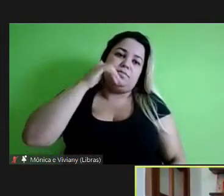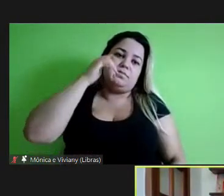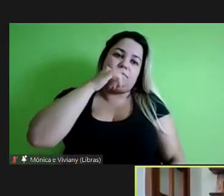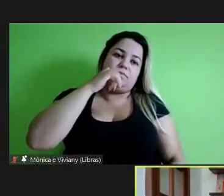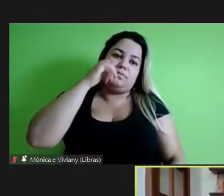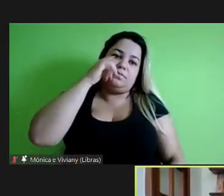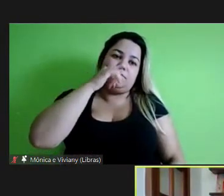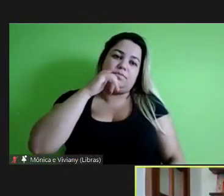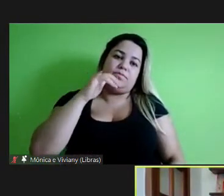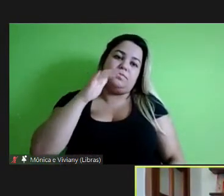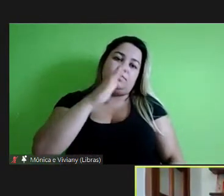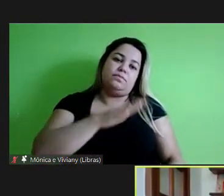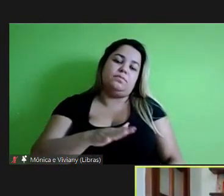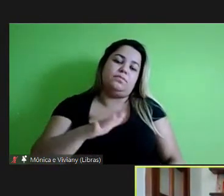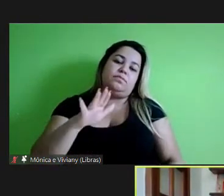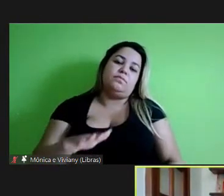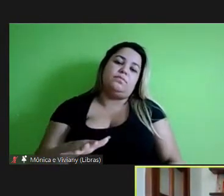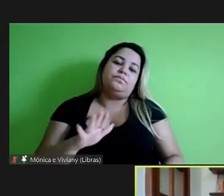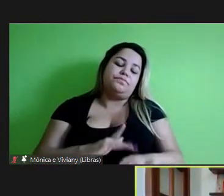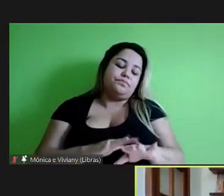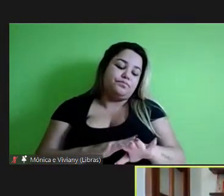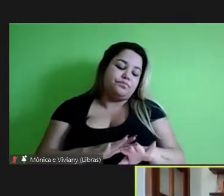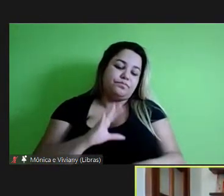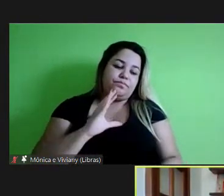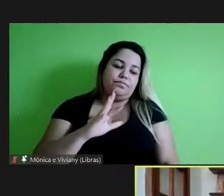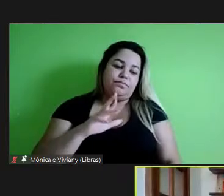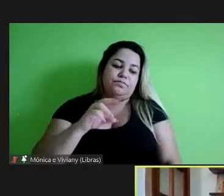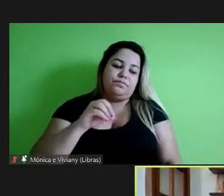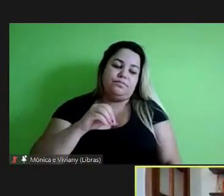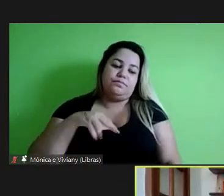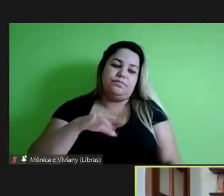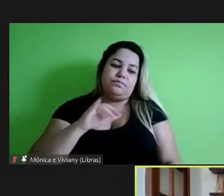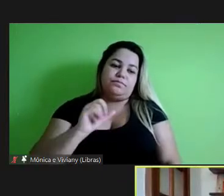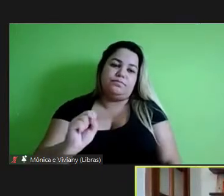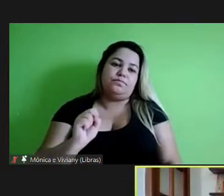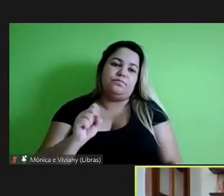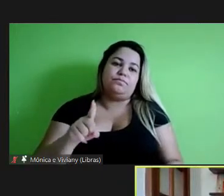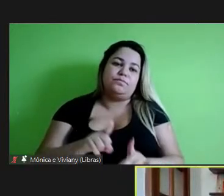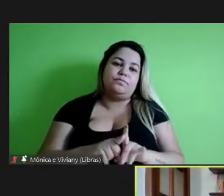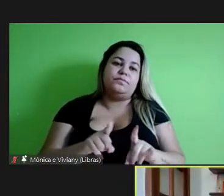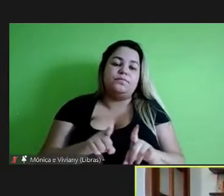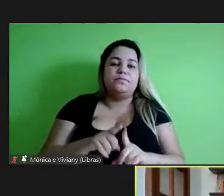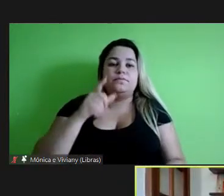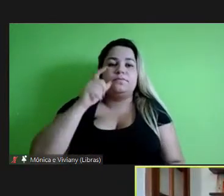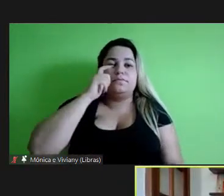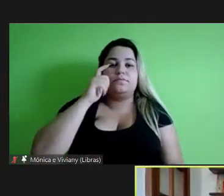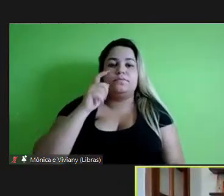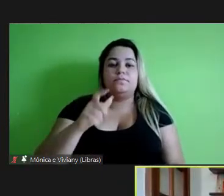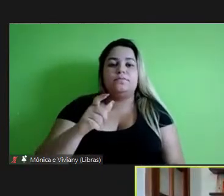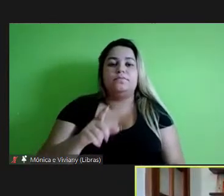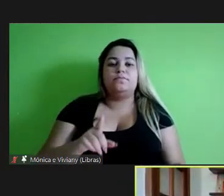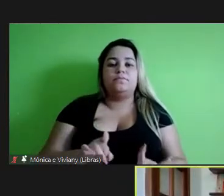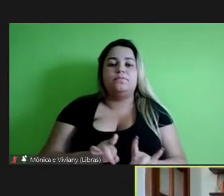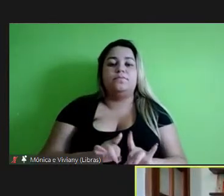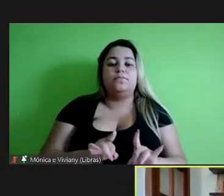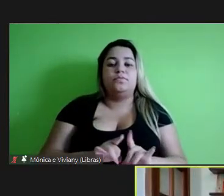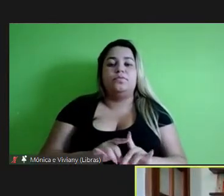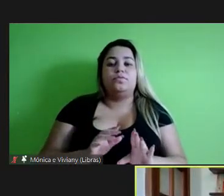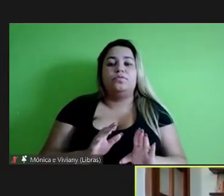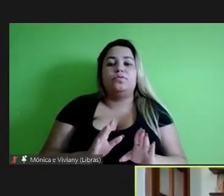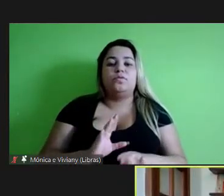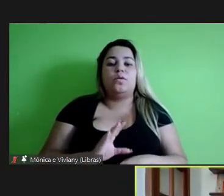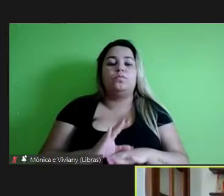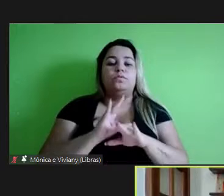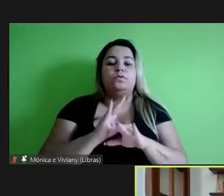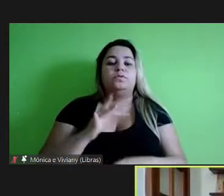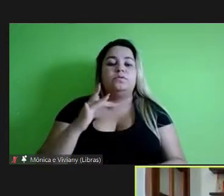for the health of the woman and children, for chronic diseases. I think it would be very interesting to have in